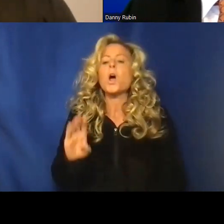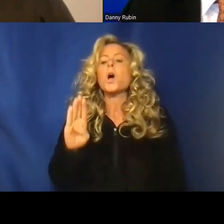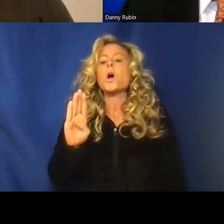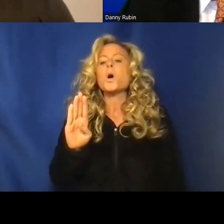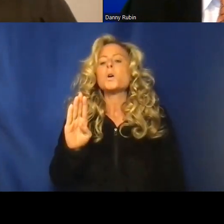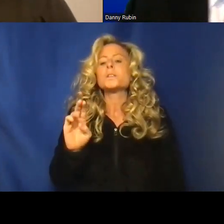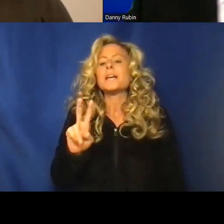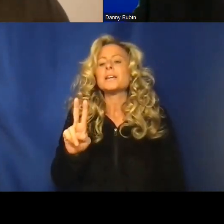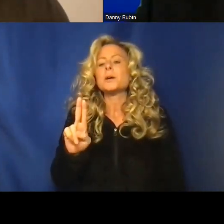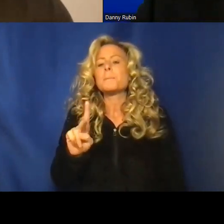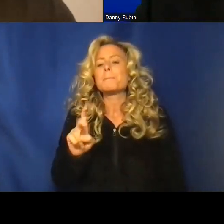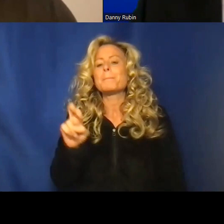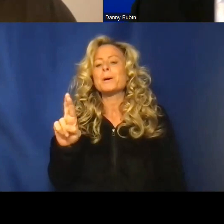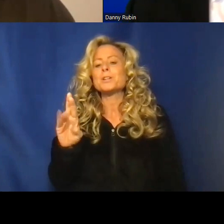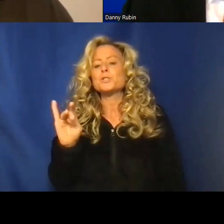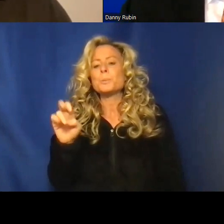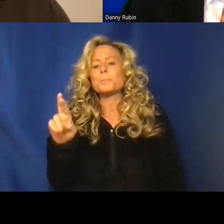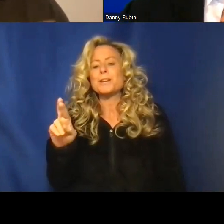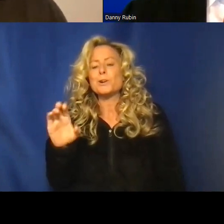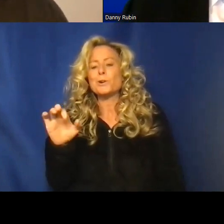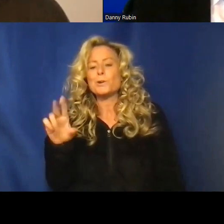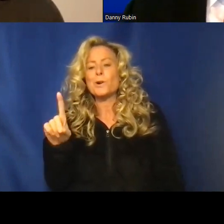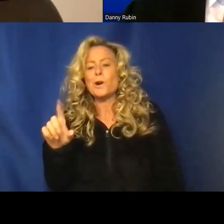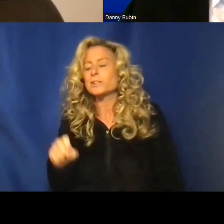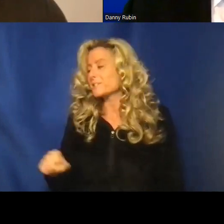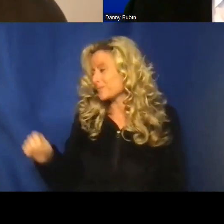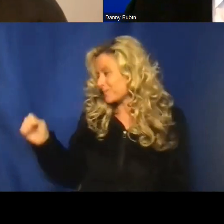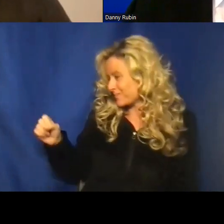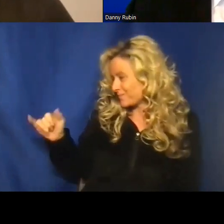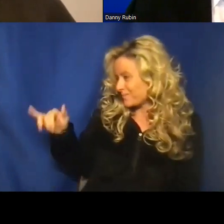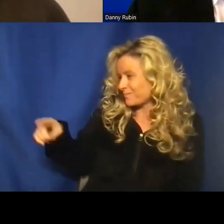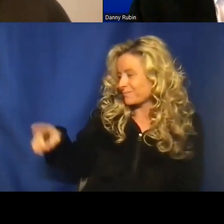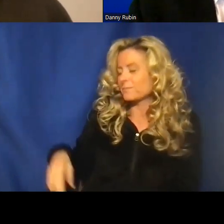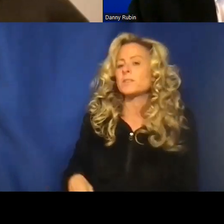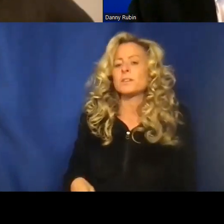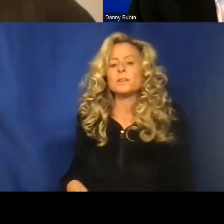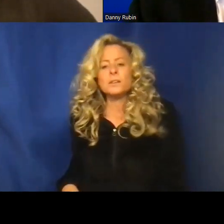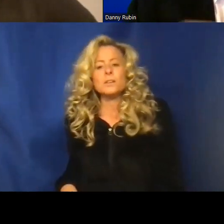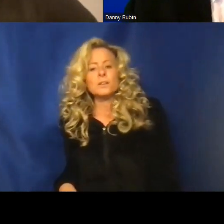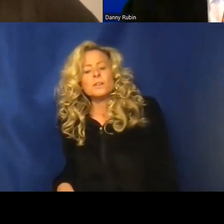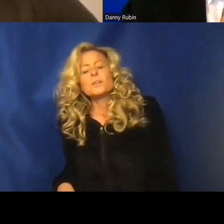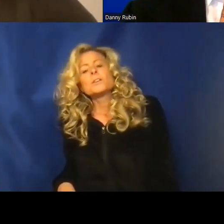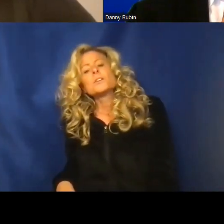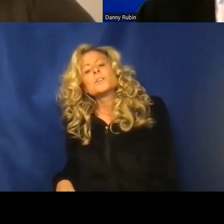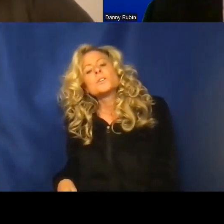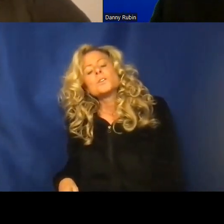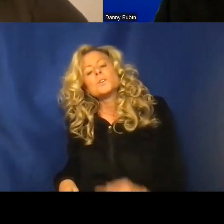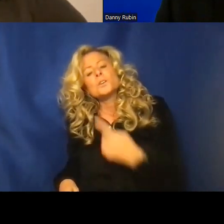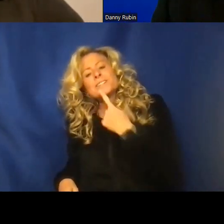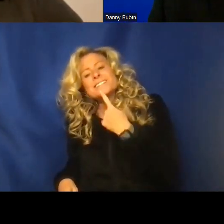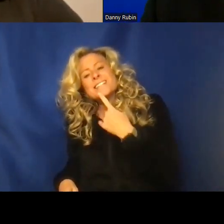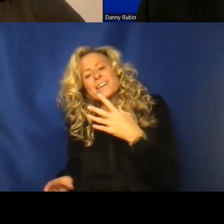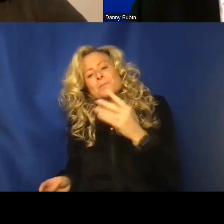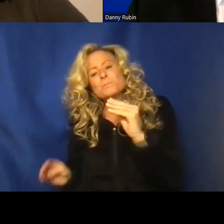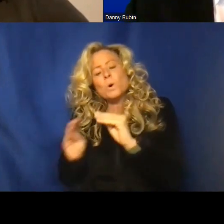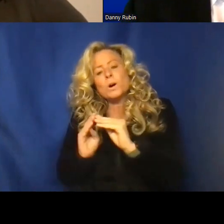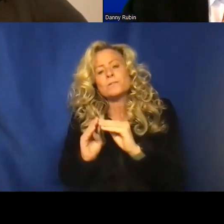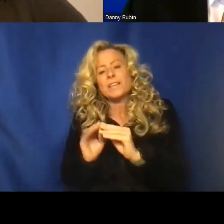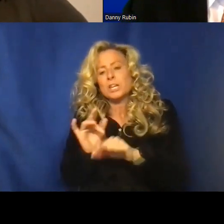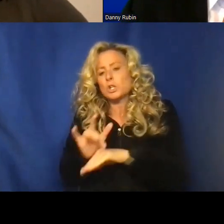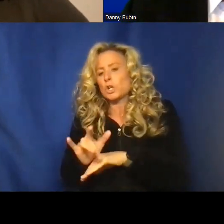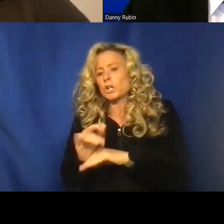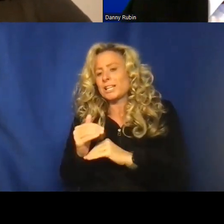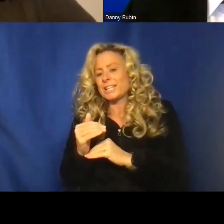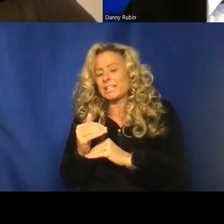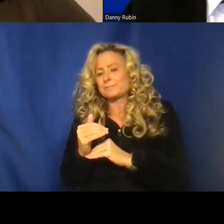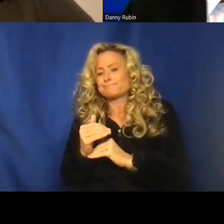beater cards. Mm-hmm. So go ahead. Go ahead. Well, I was going to say, so does it seem like we're kind of in such an early stage